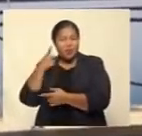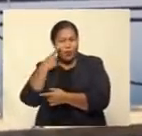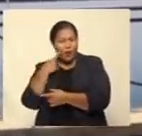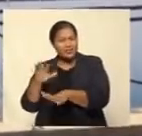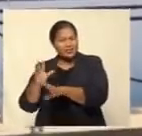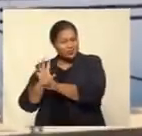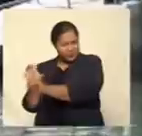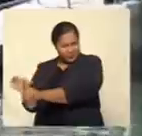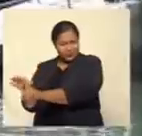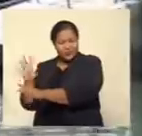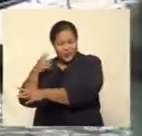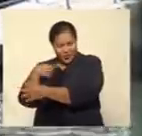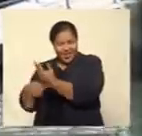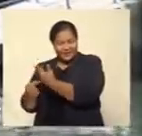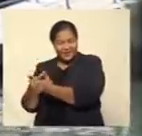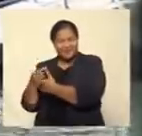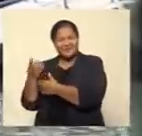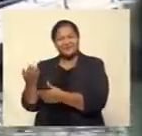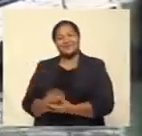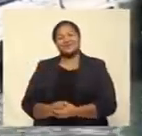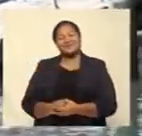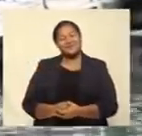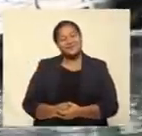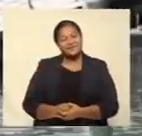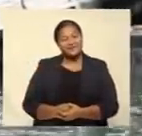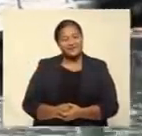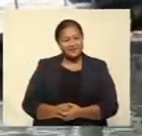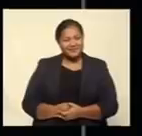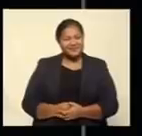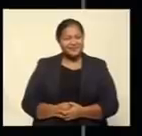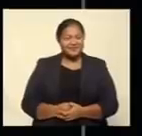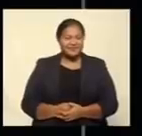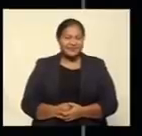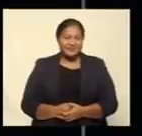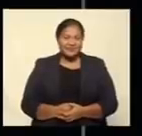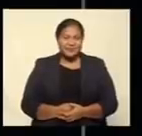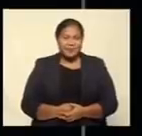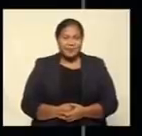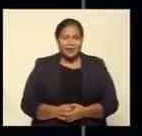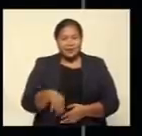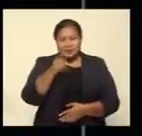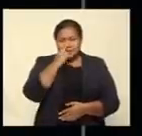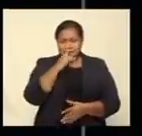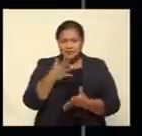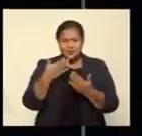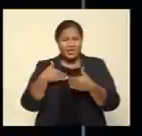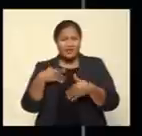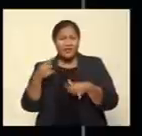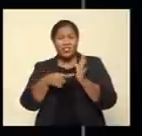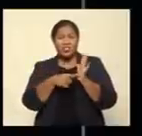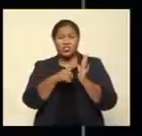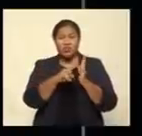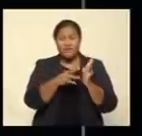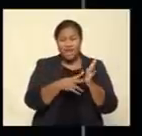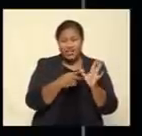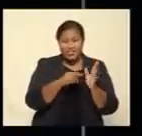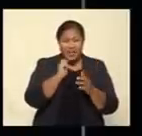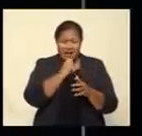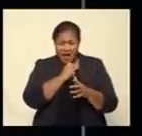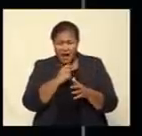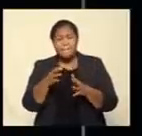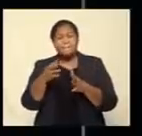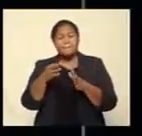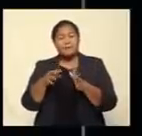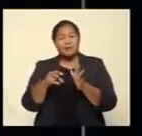exit testing. Eleanor Turangaiviu, FBC News. Residents of Tovata, Makoi, Tuirara, Kalambu